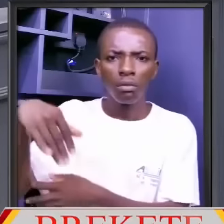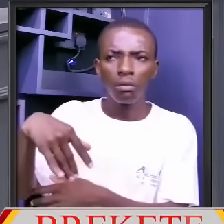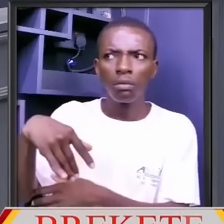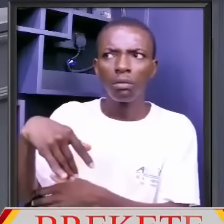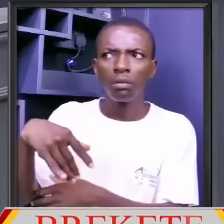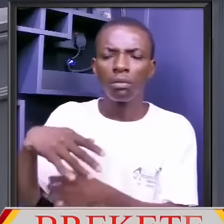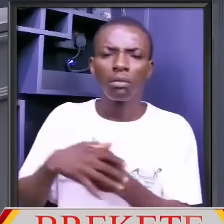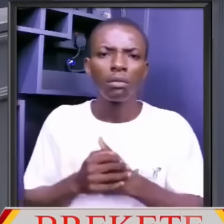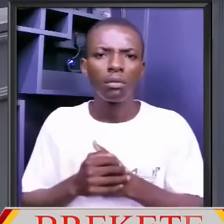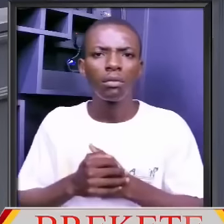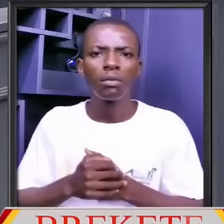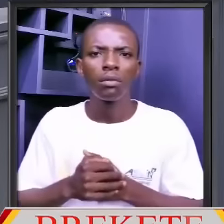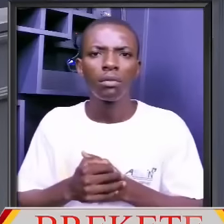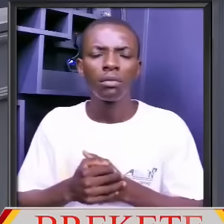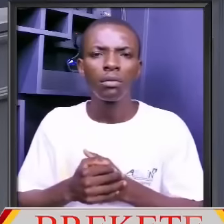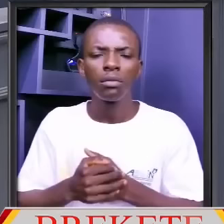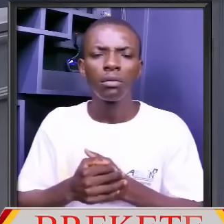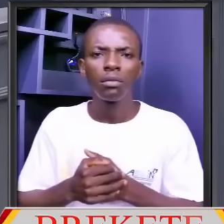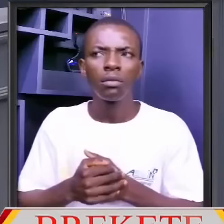Ah!